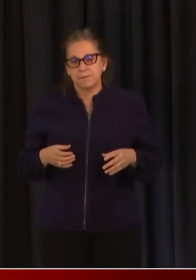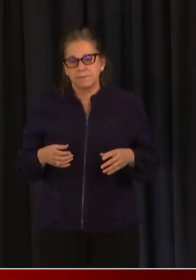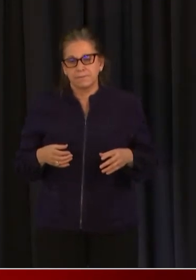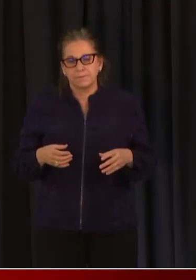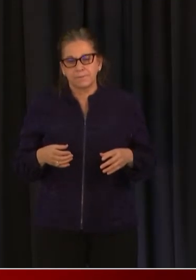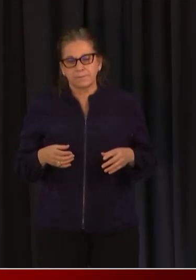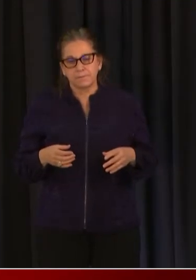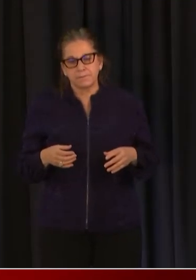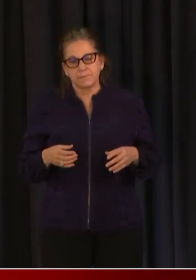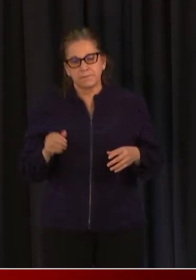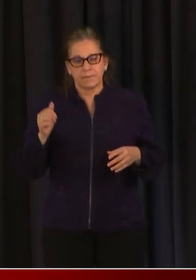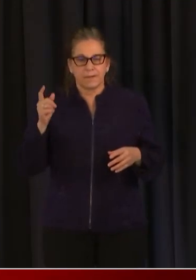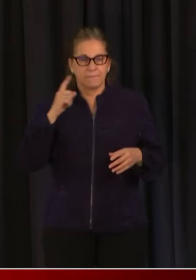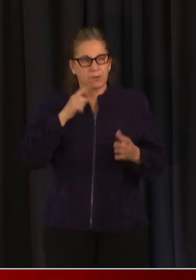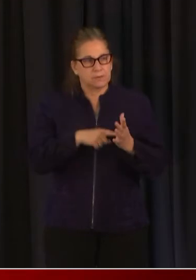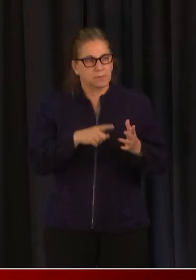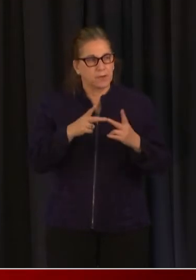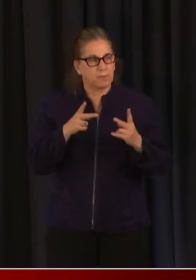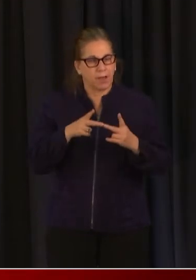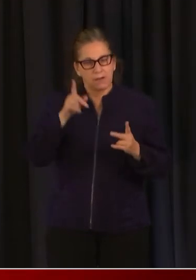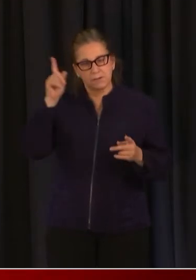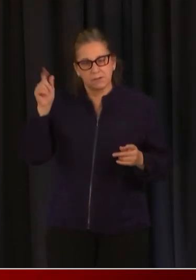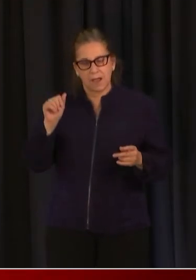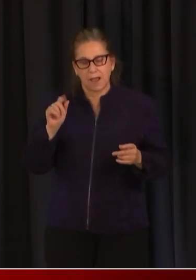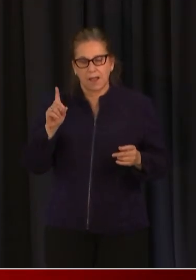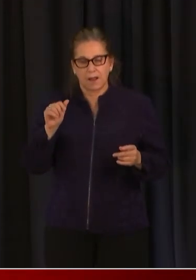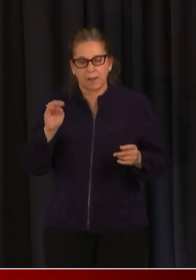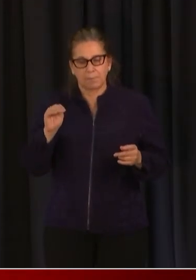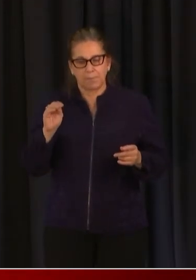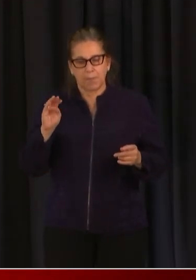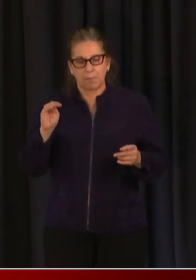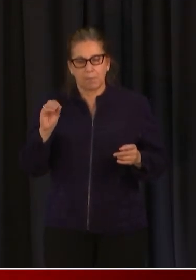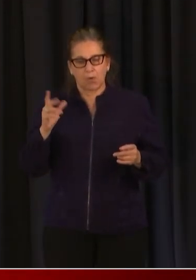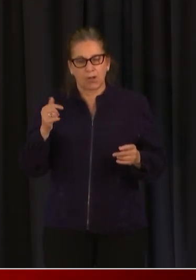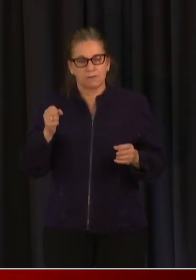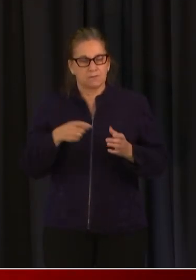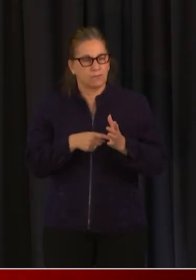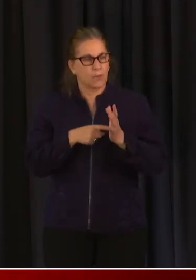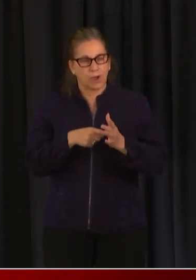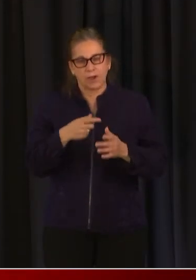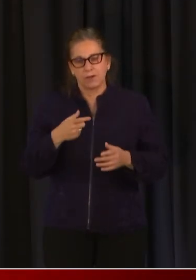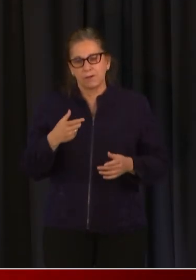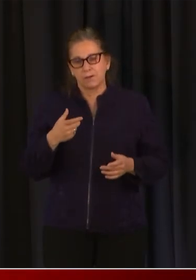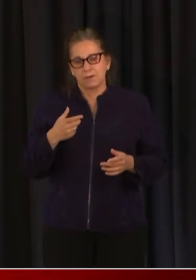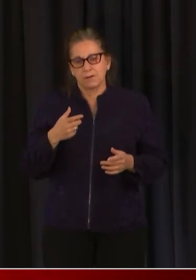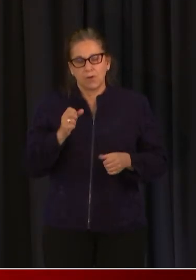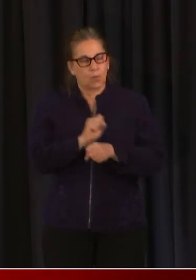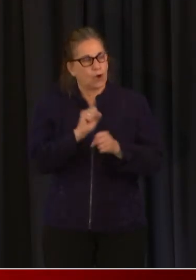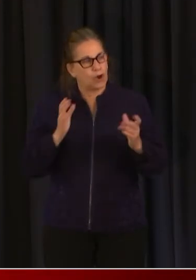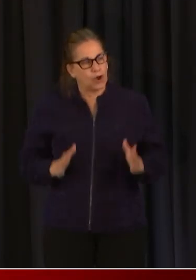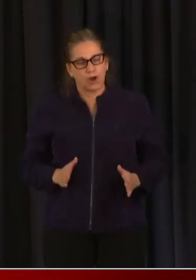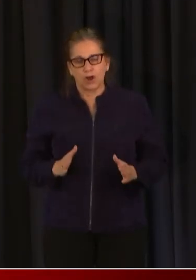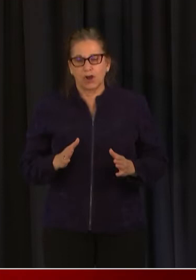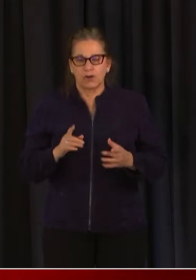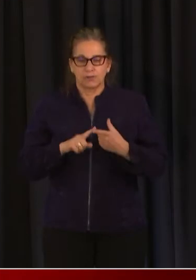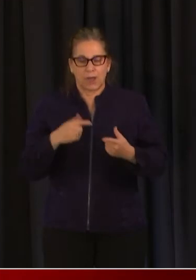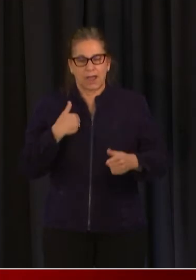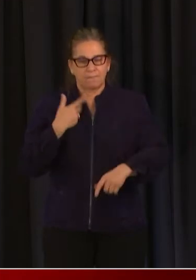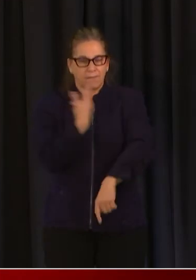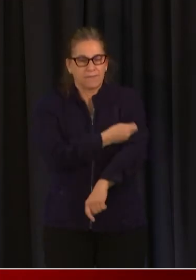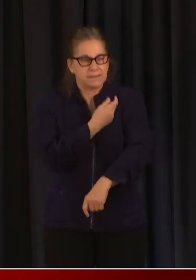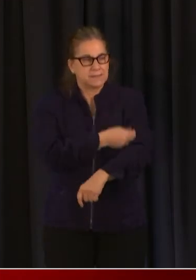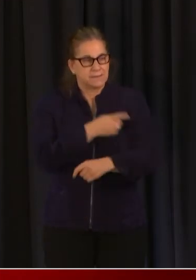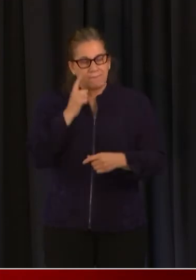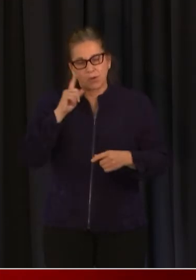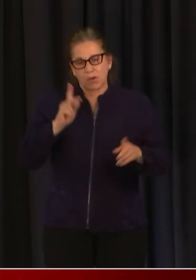that wants to require vaccinations for workers and for